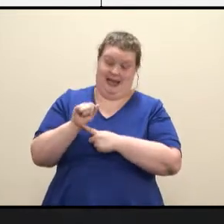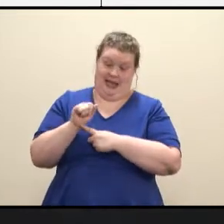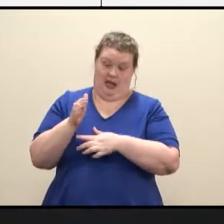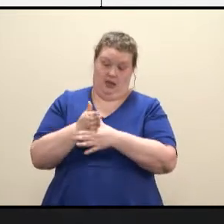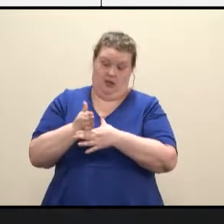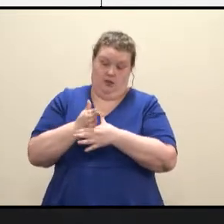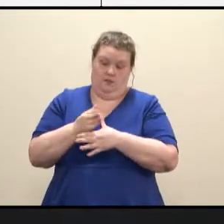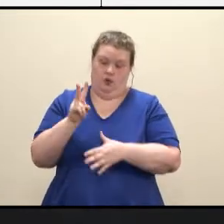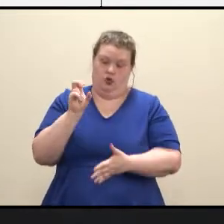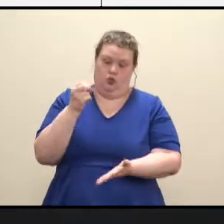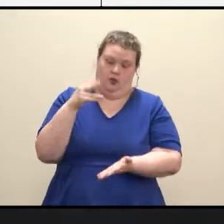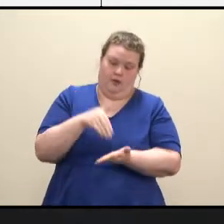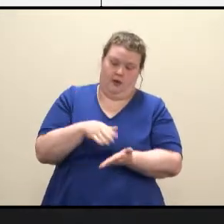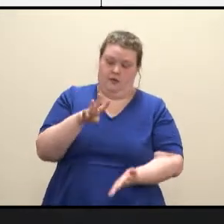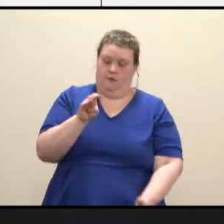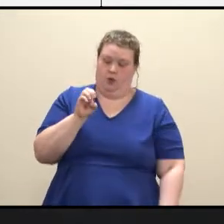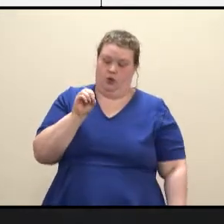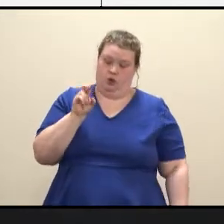before.